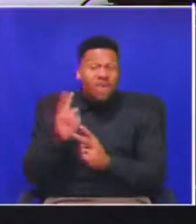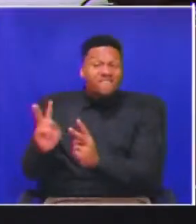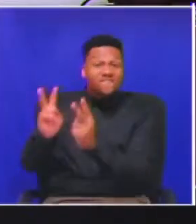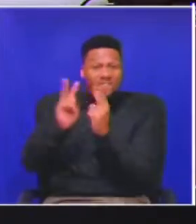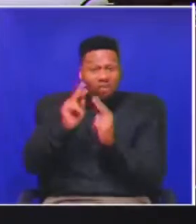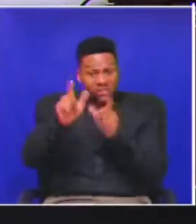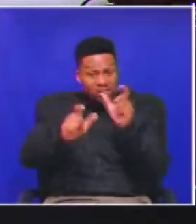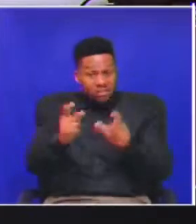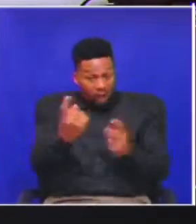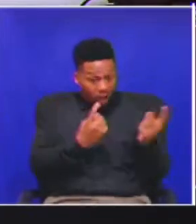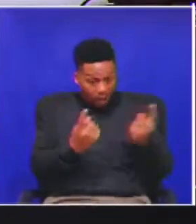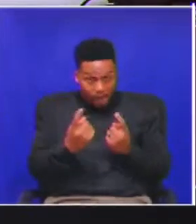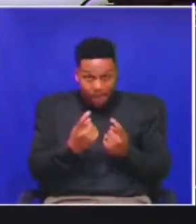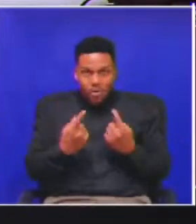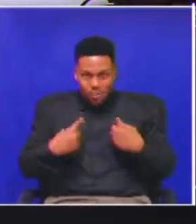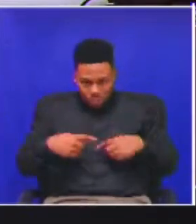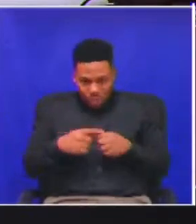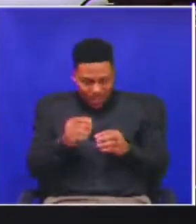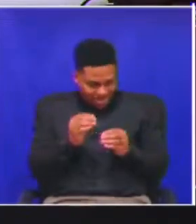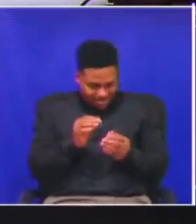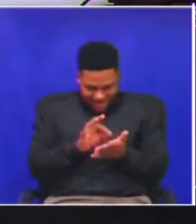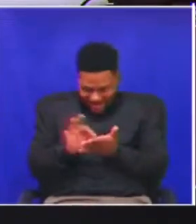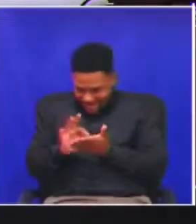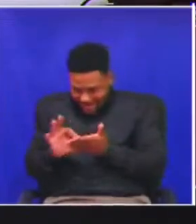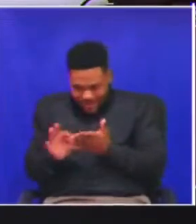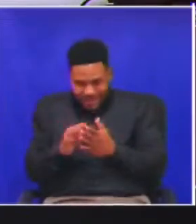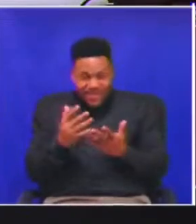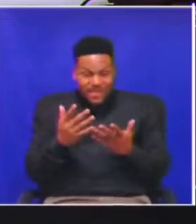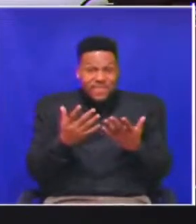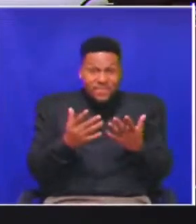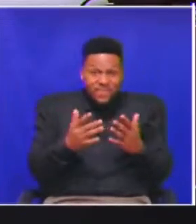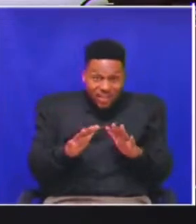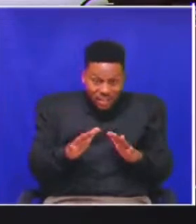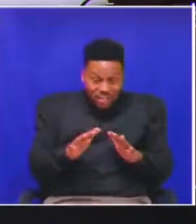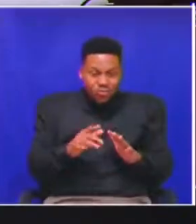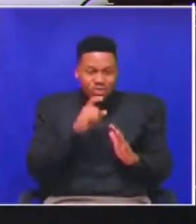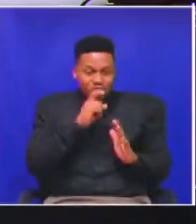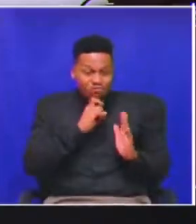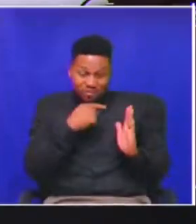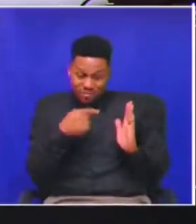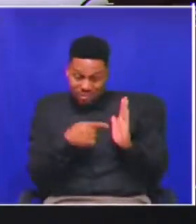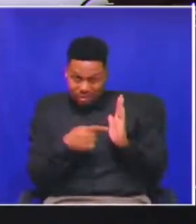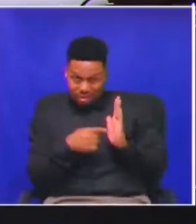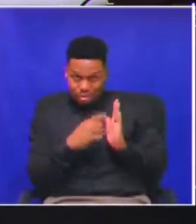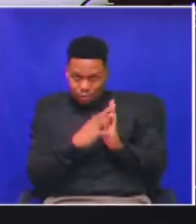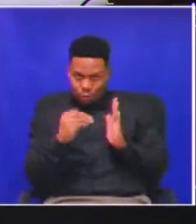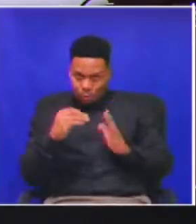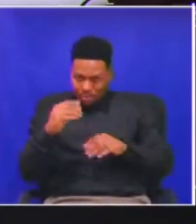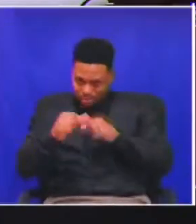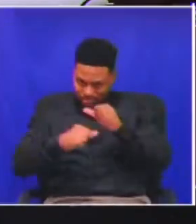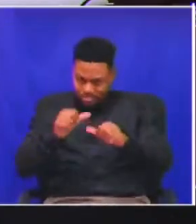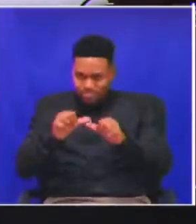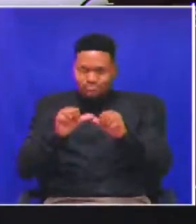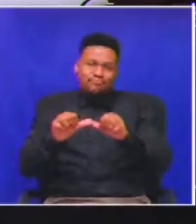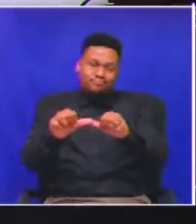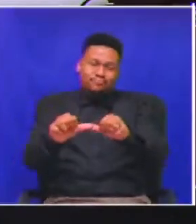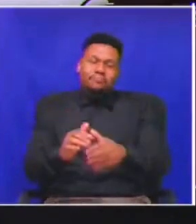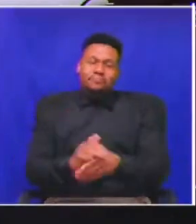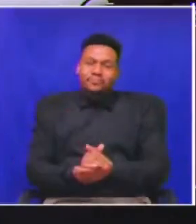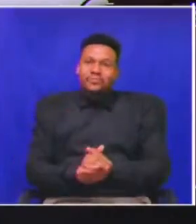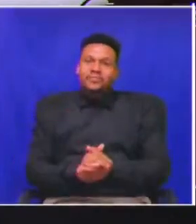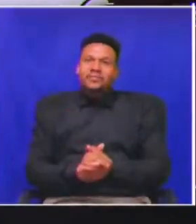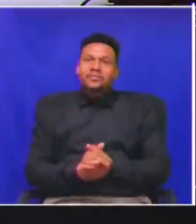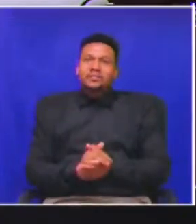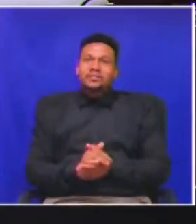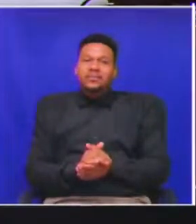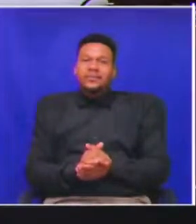a benchmark. The mayor himself and the premier have said that now that we have reached